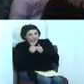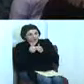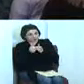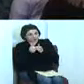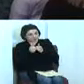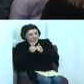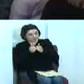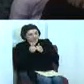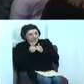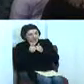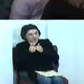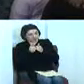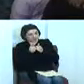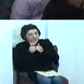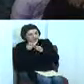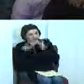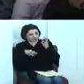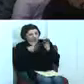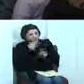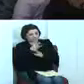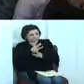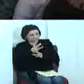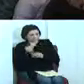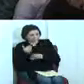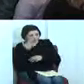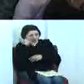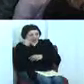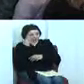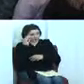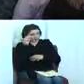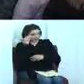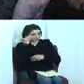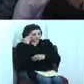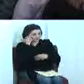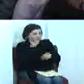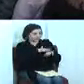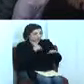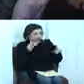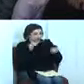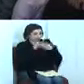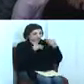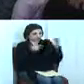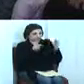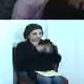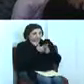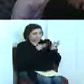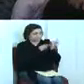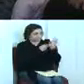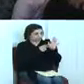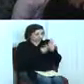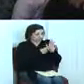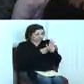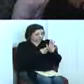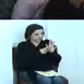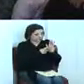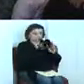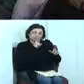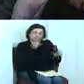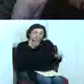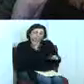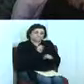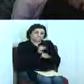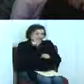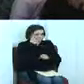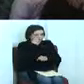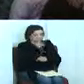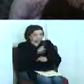faces, God, we know you are calling us to all of those purposes. To be a testimony for you if we